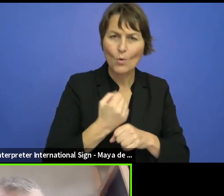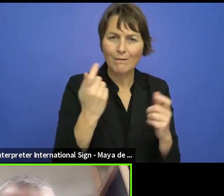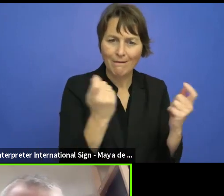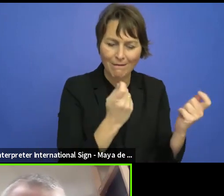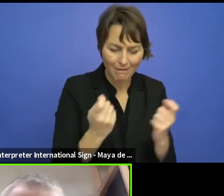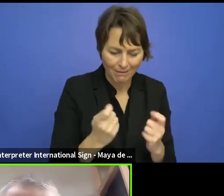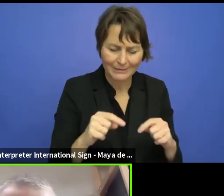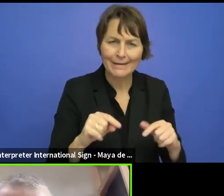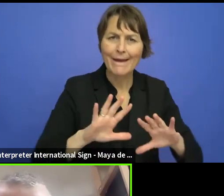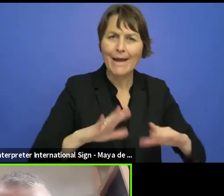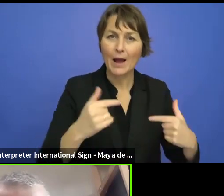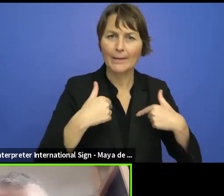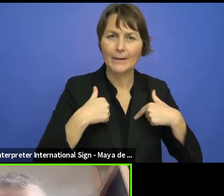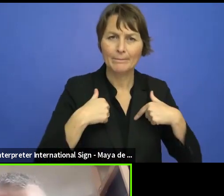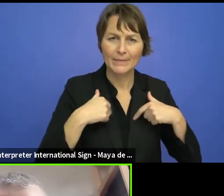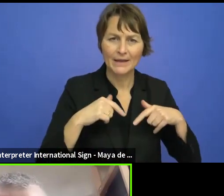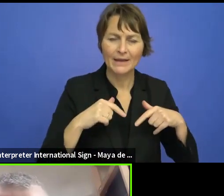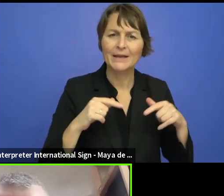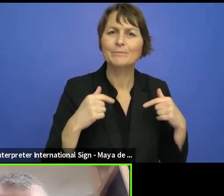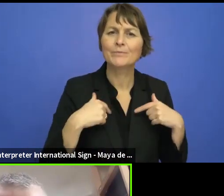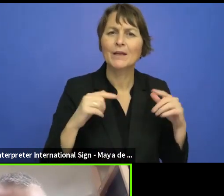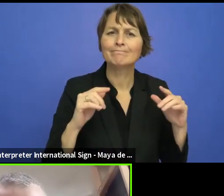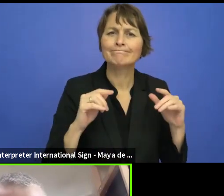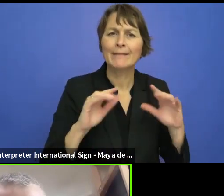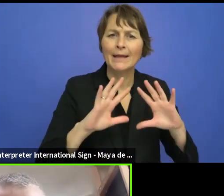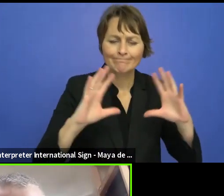a gracious way to become smaller.